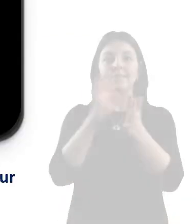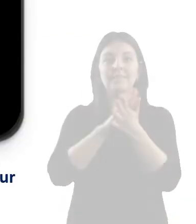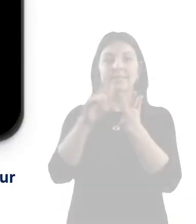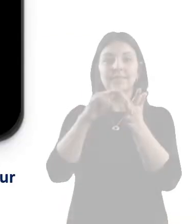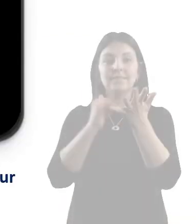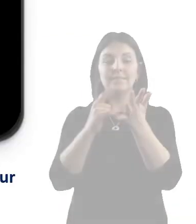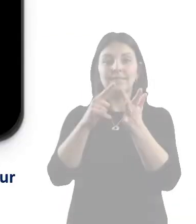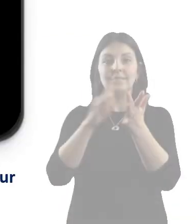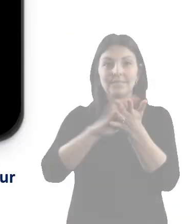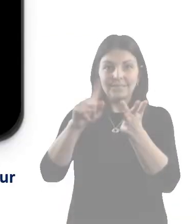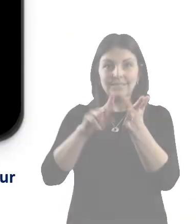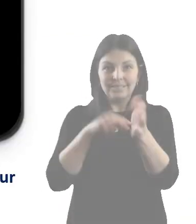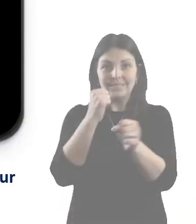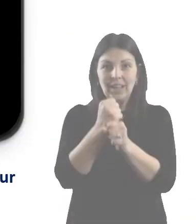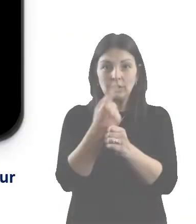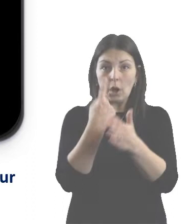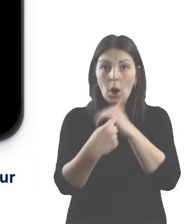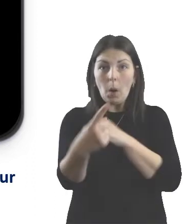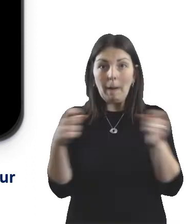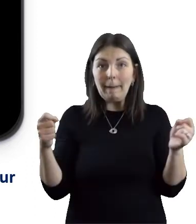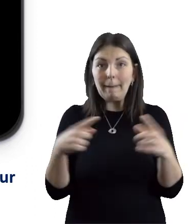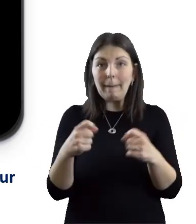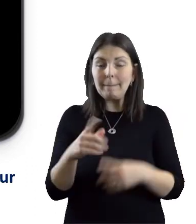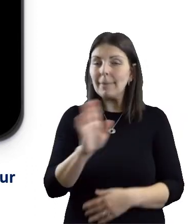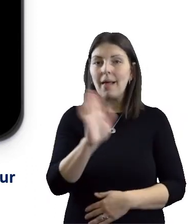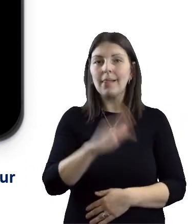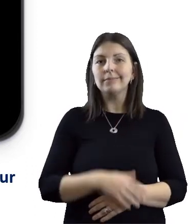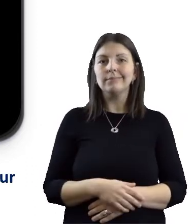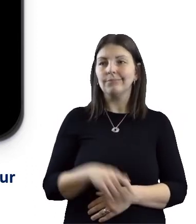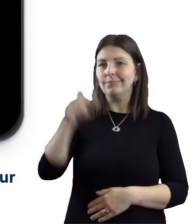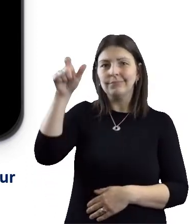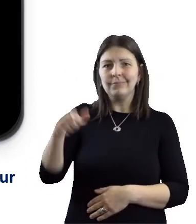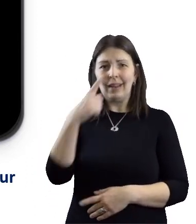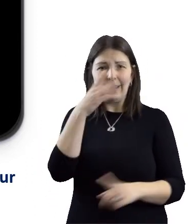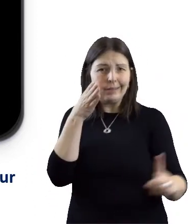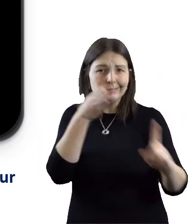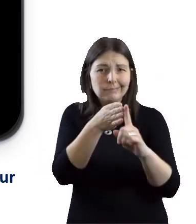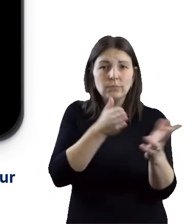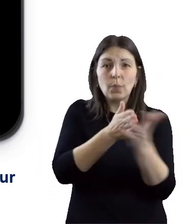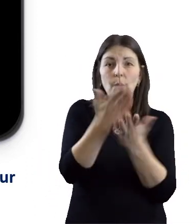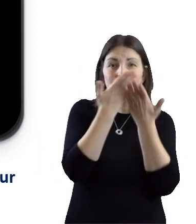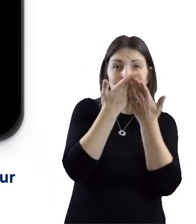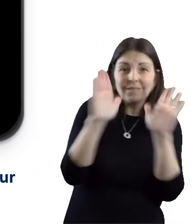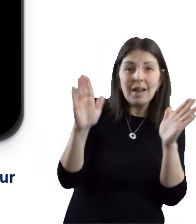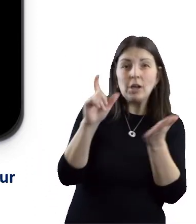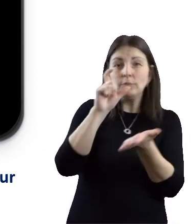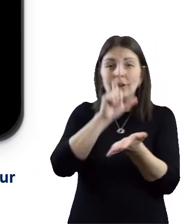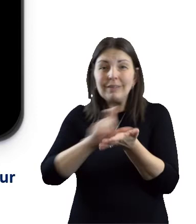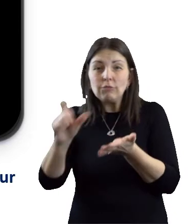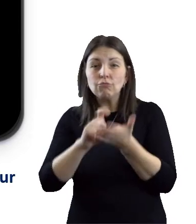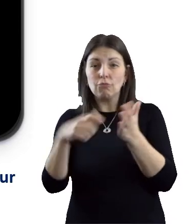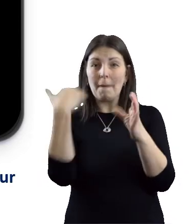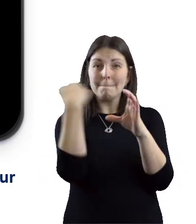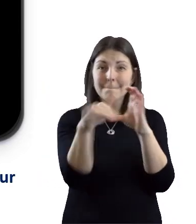Phishing doesn't just apply to emails. Criminals are also looking to target us on social media, messaging apps, and via text